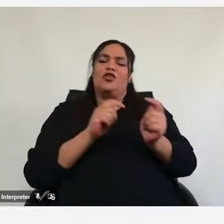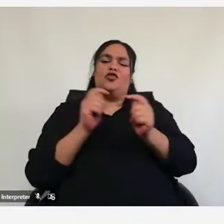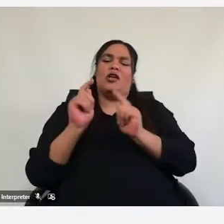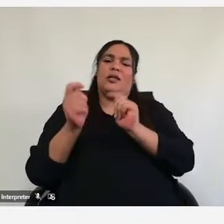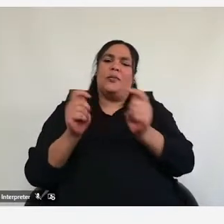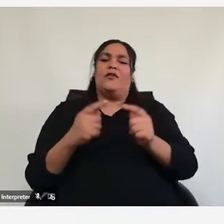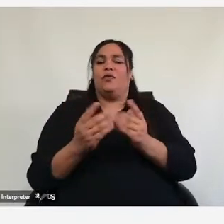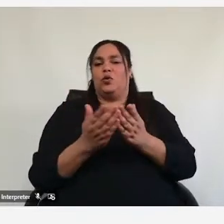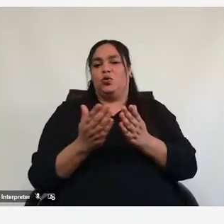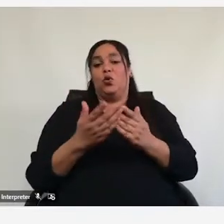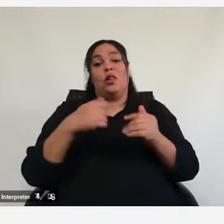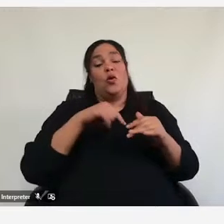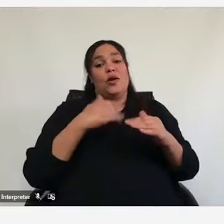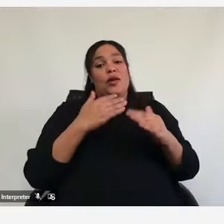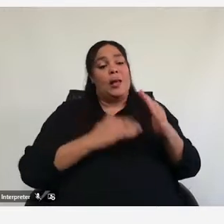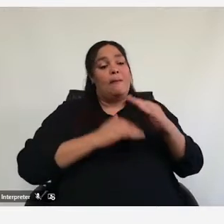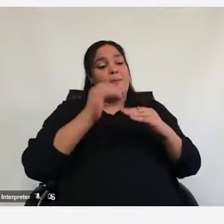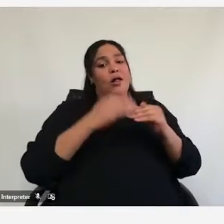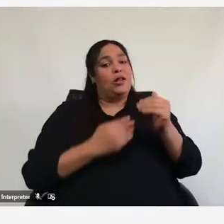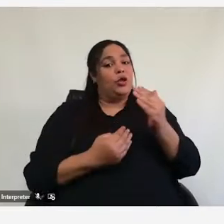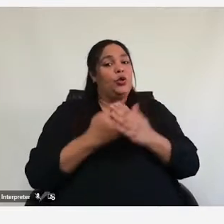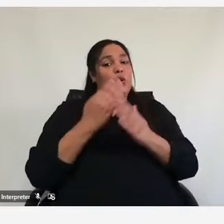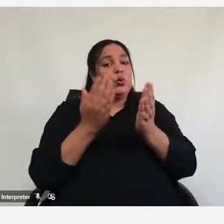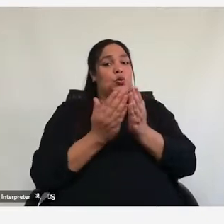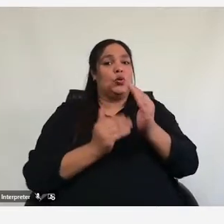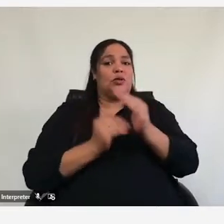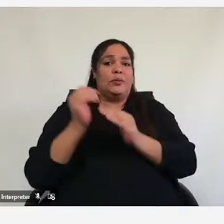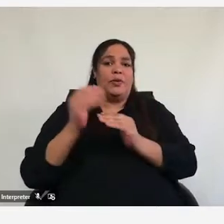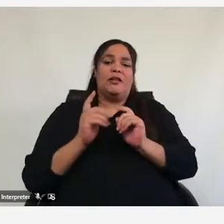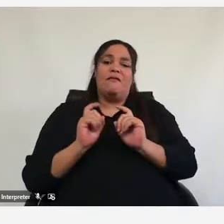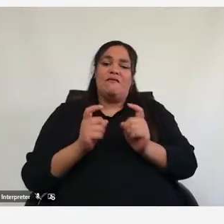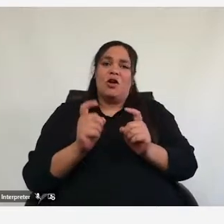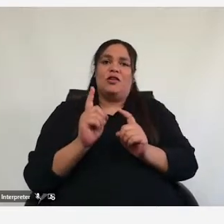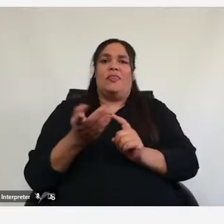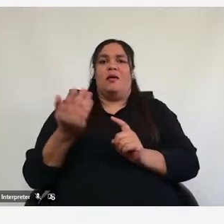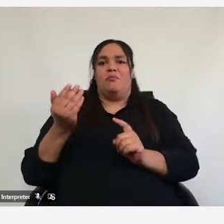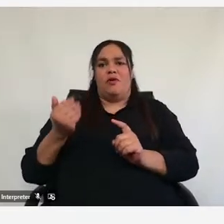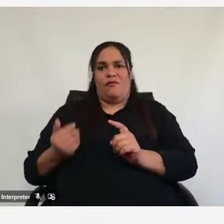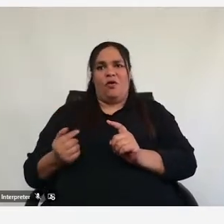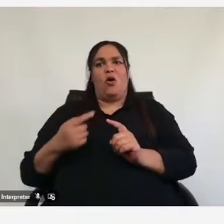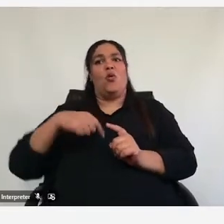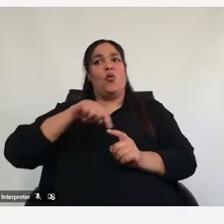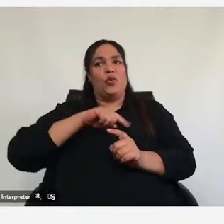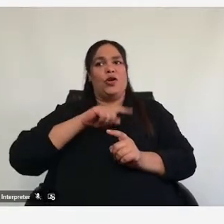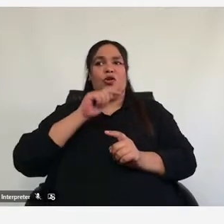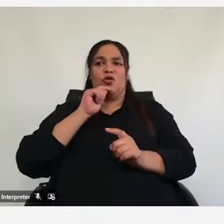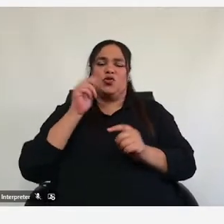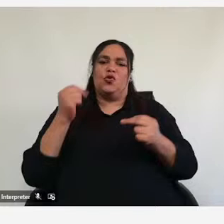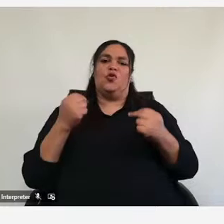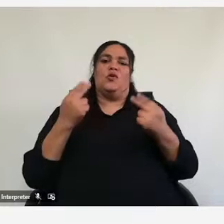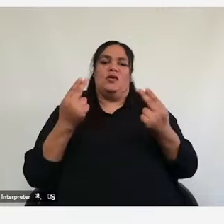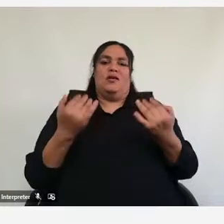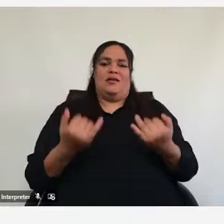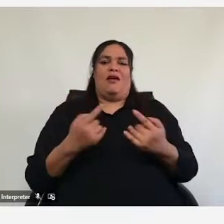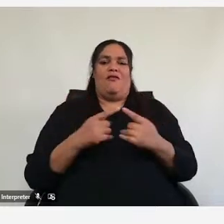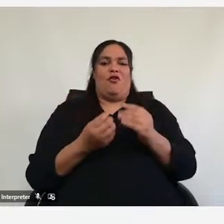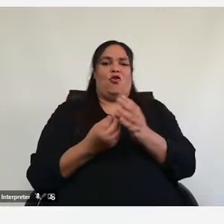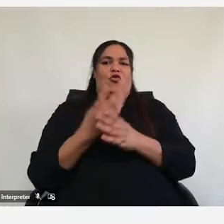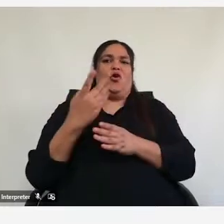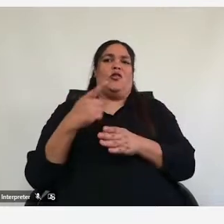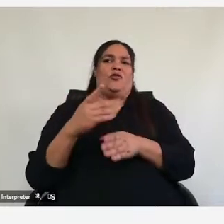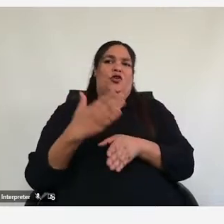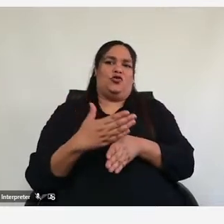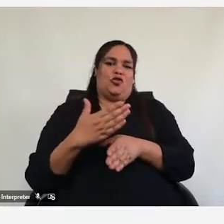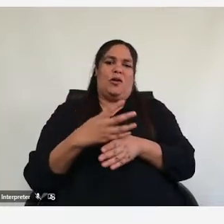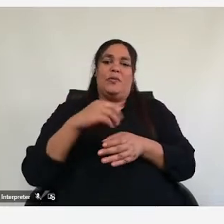schools. We are building brand new schools faster than ever before, and we are stepping up for growth and jobs